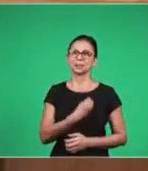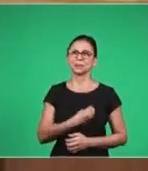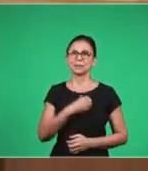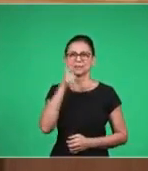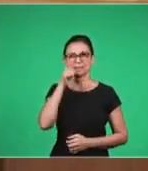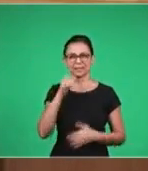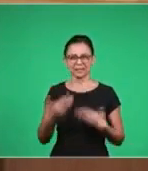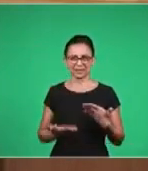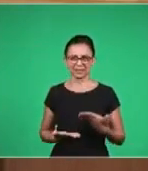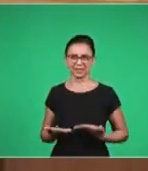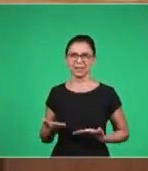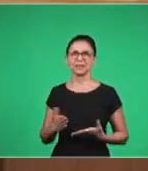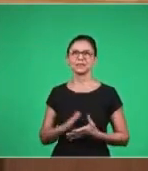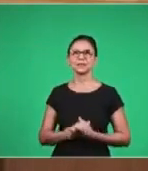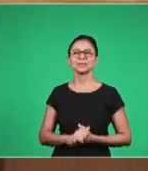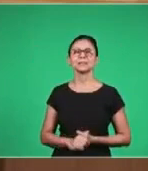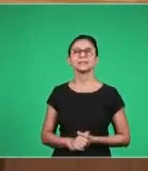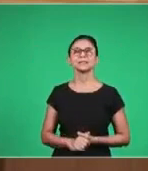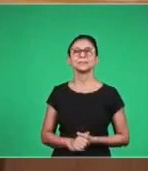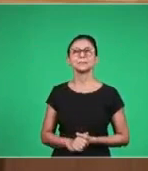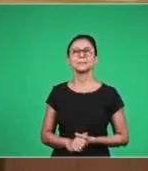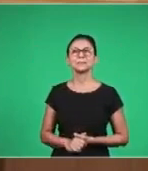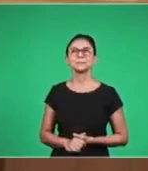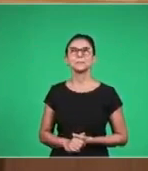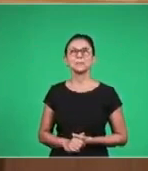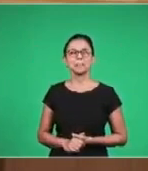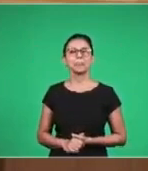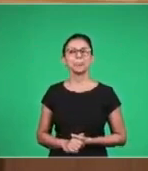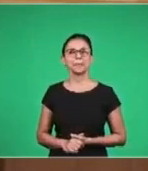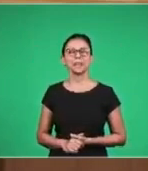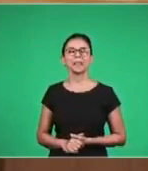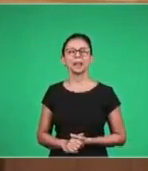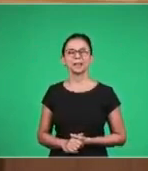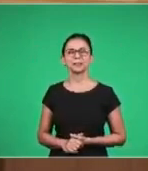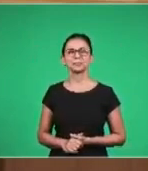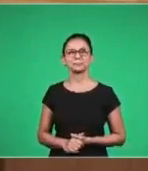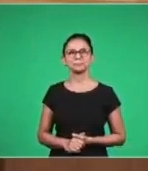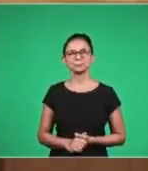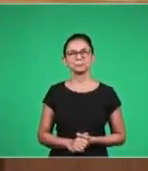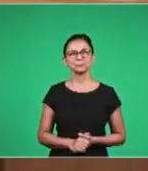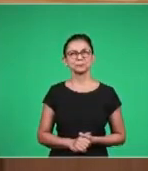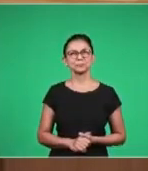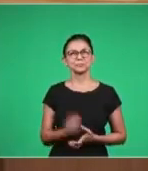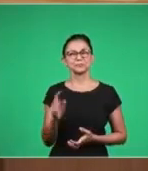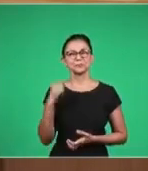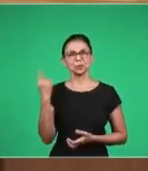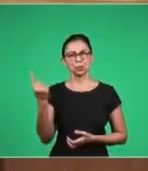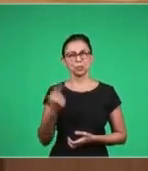that was yesterday, that was our seminar with the woman and the teachers,